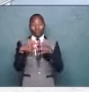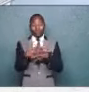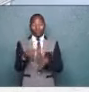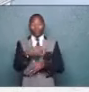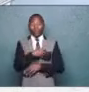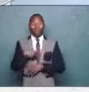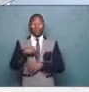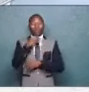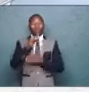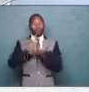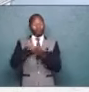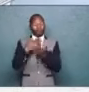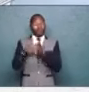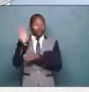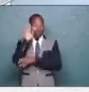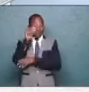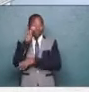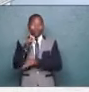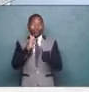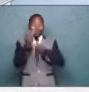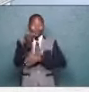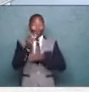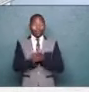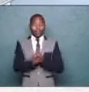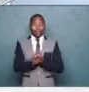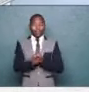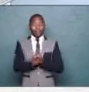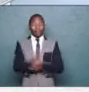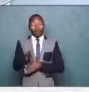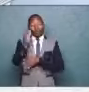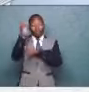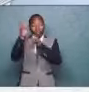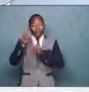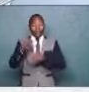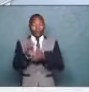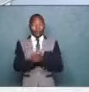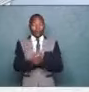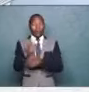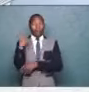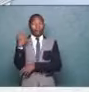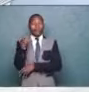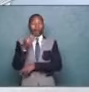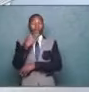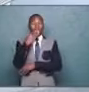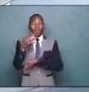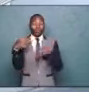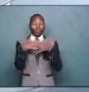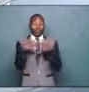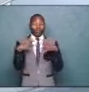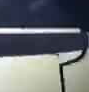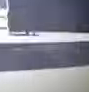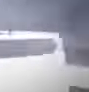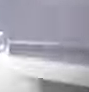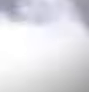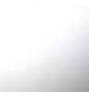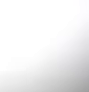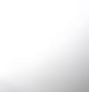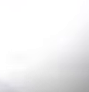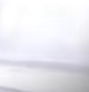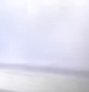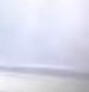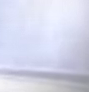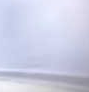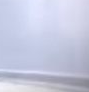nonse amayi ndi abambo pomvetsera unthenga umenewu. Mulungu adalitse Malawi zikomo.